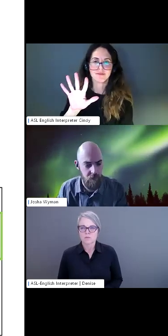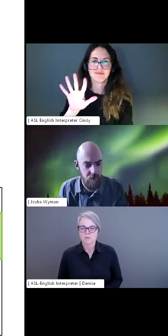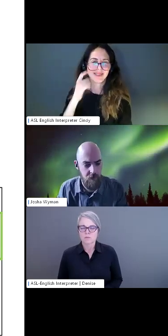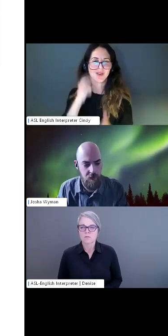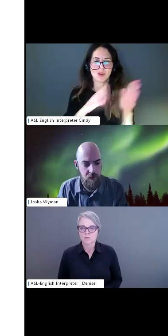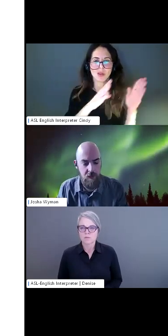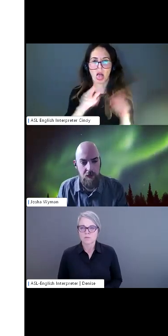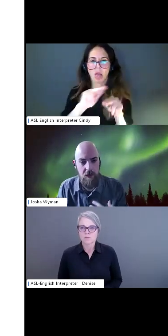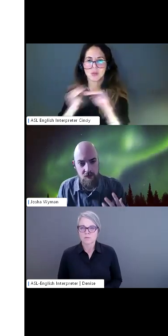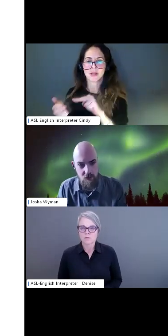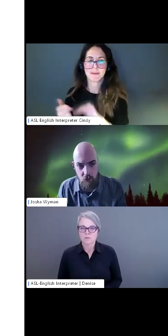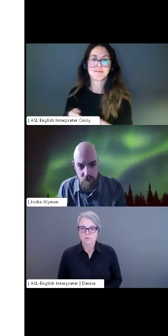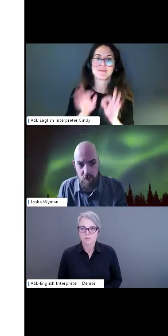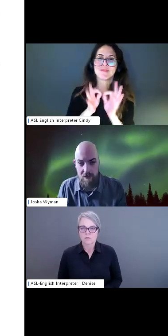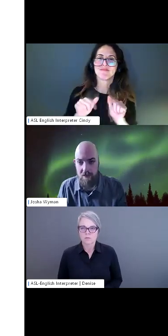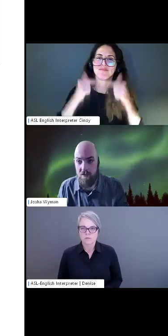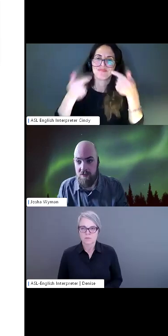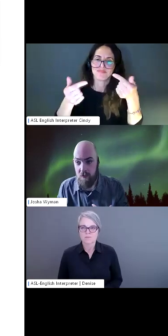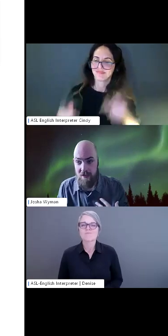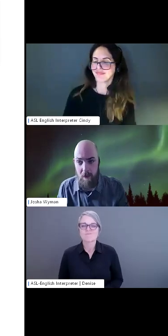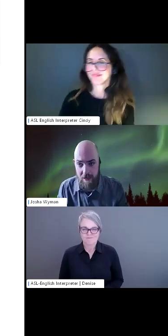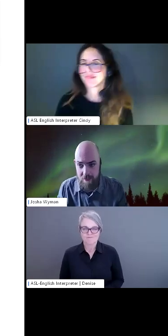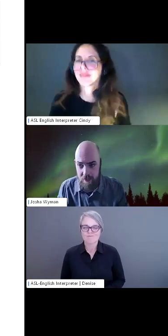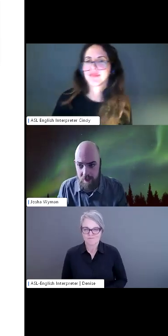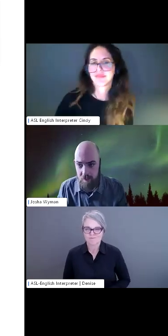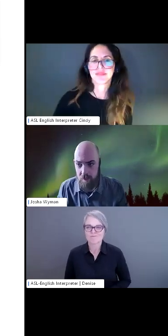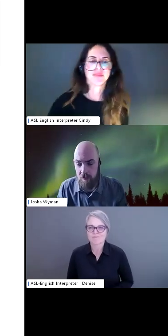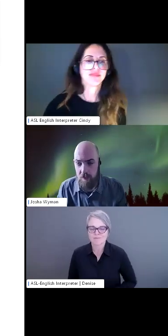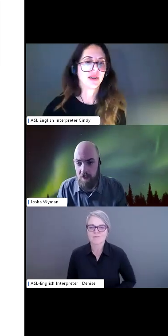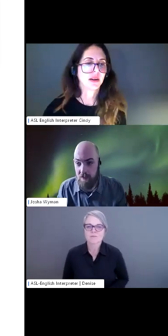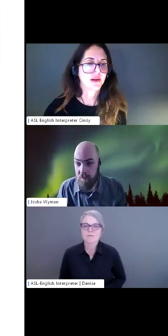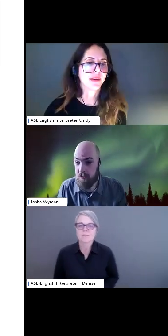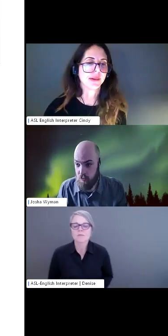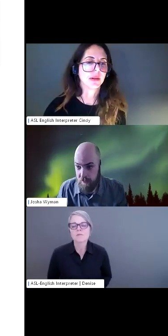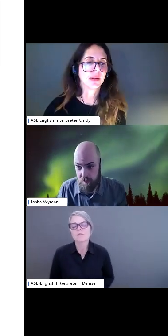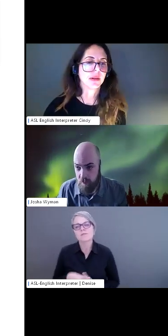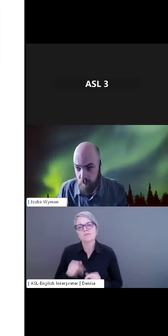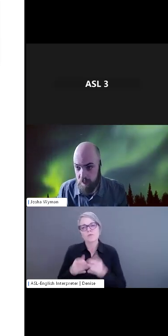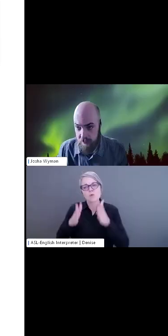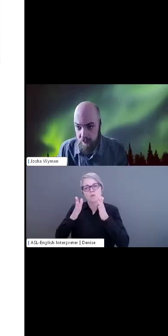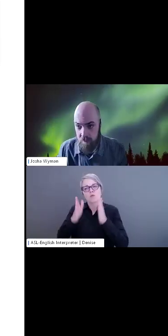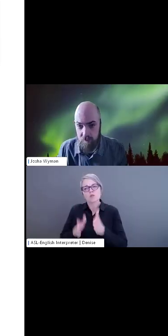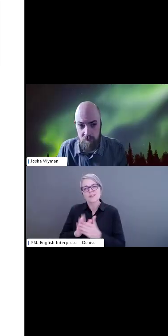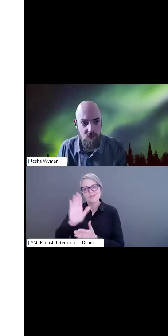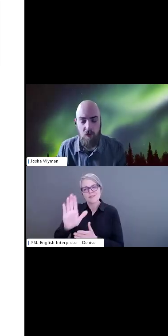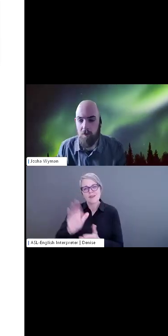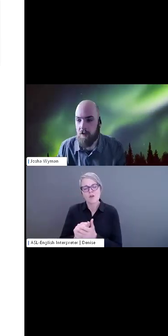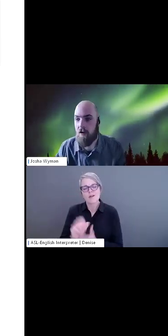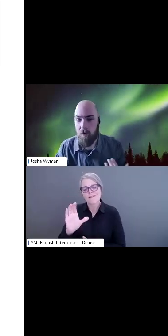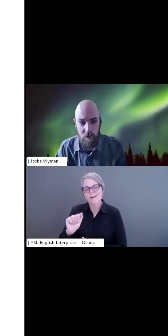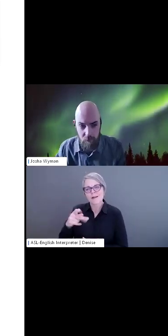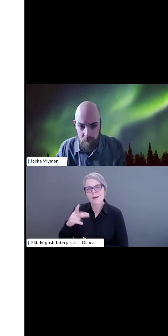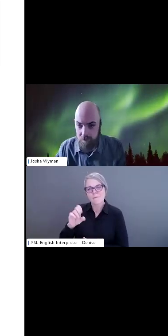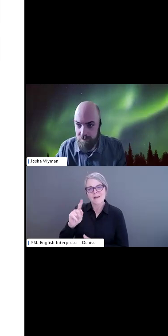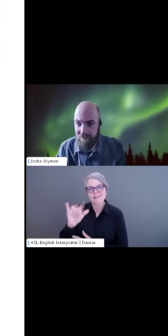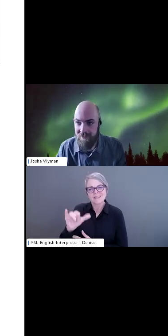decline. It's also worth noting that someone's capacity can fluctuate throughout the day. So